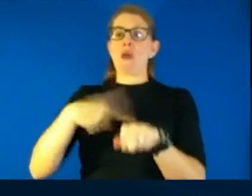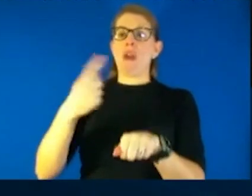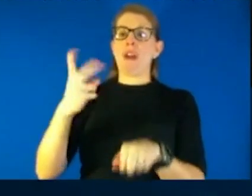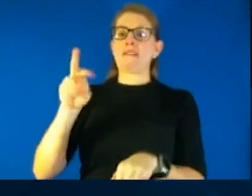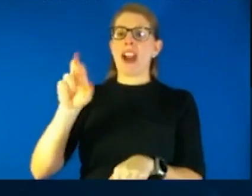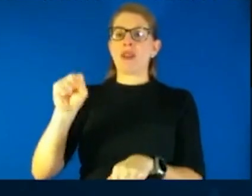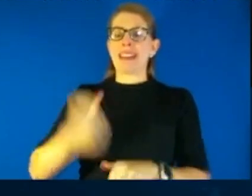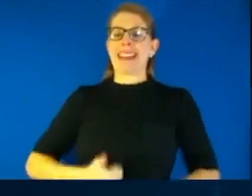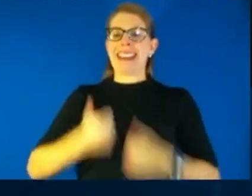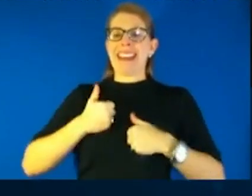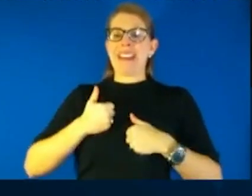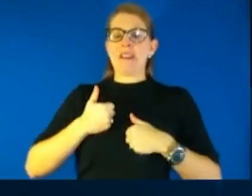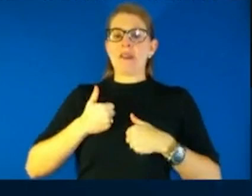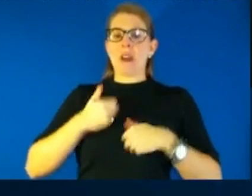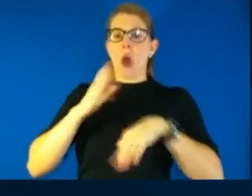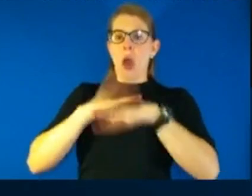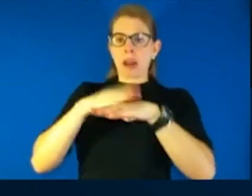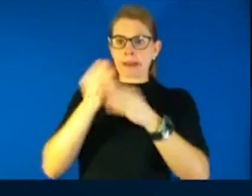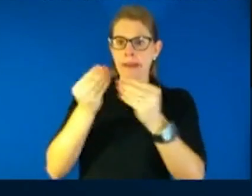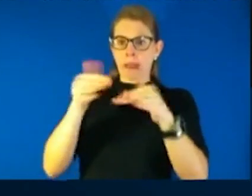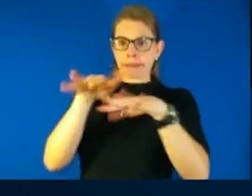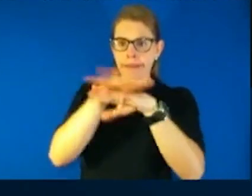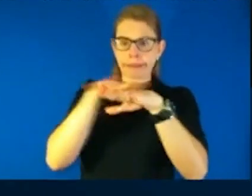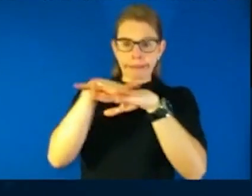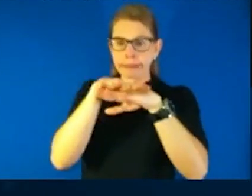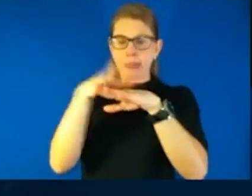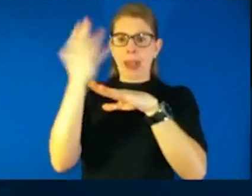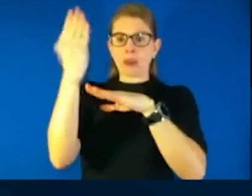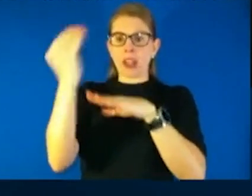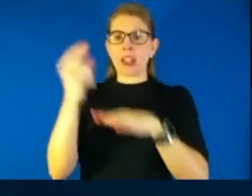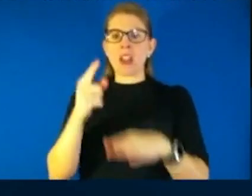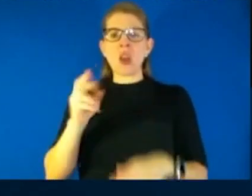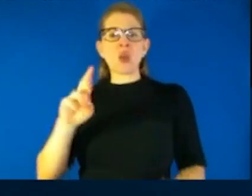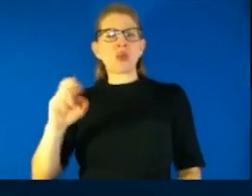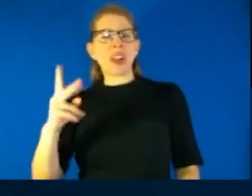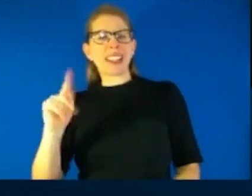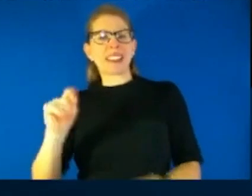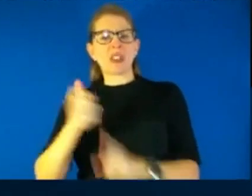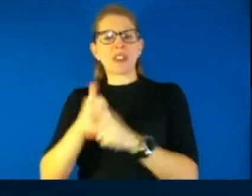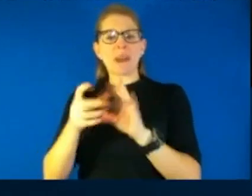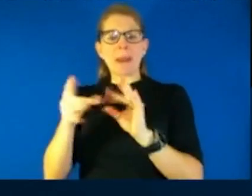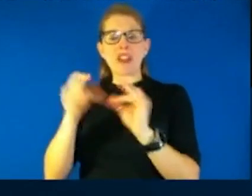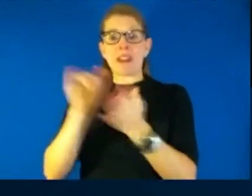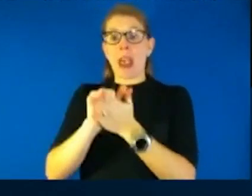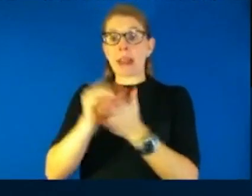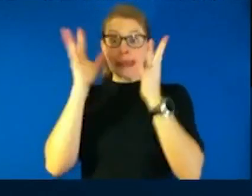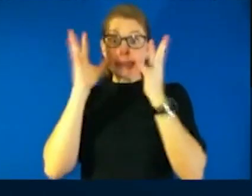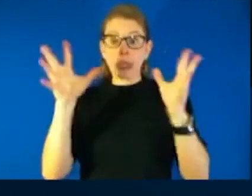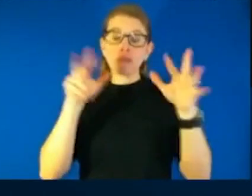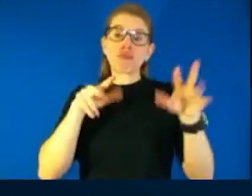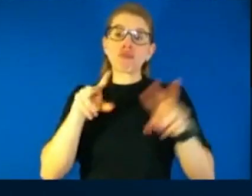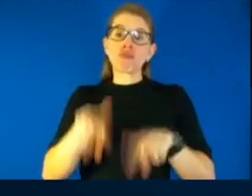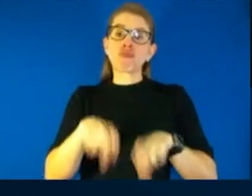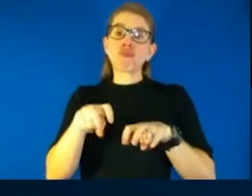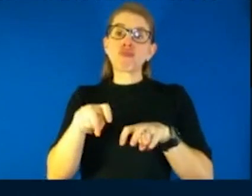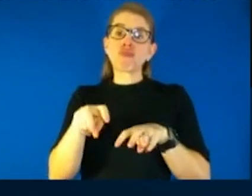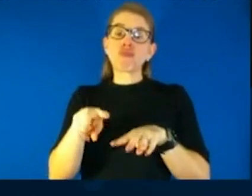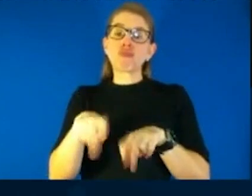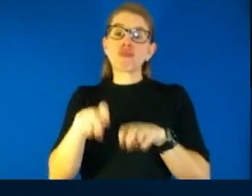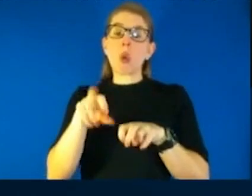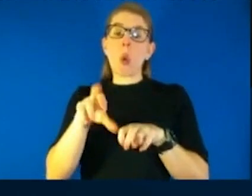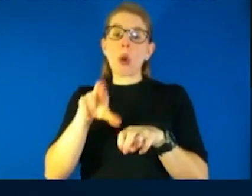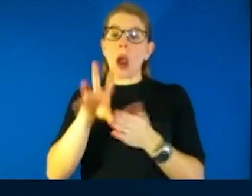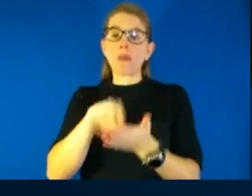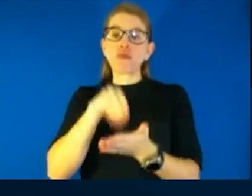outside? Is that really an issue? I know, Dr. Richt, you had mentioned that that's one way that deer are walking around, or maybe eating